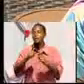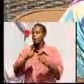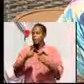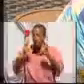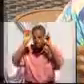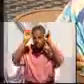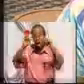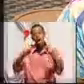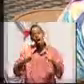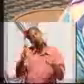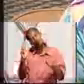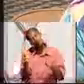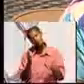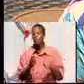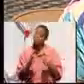you want me to have me,